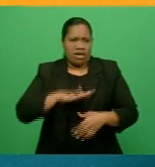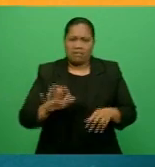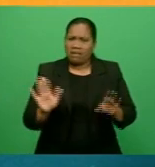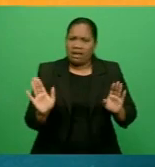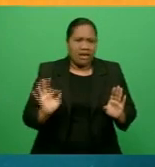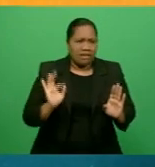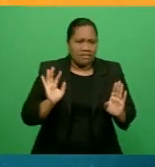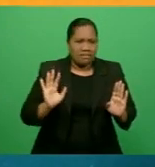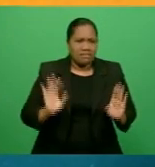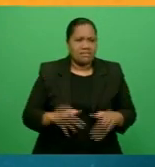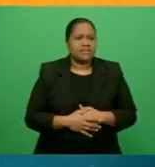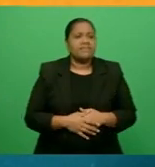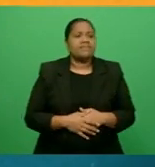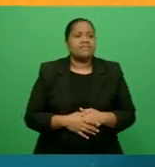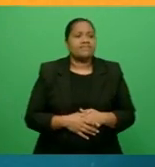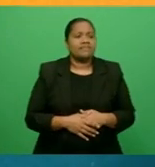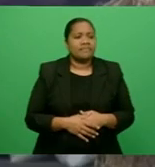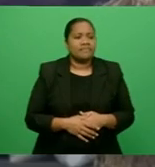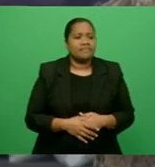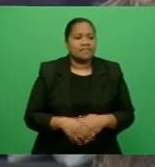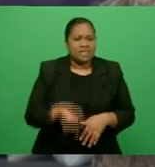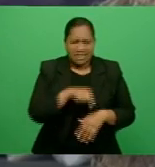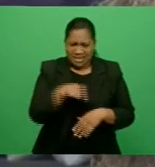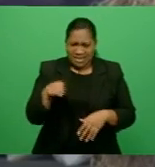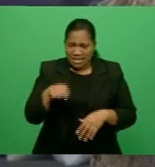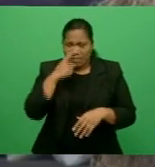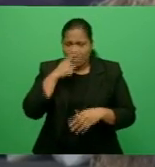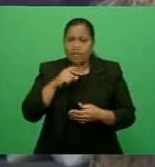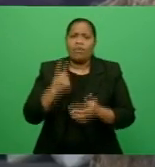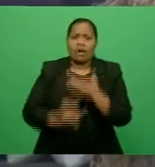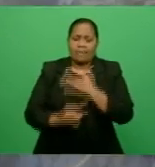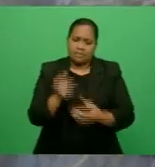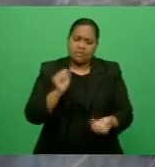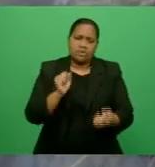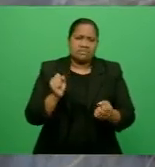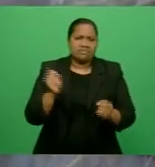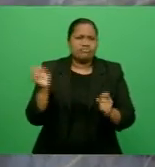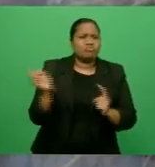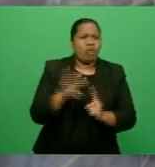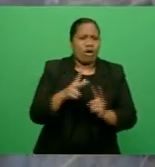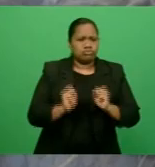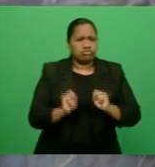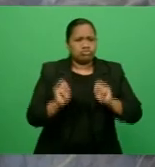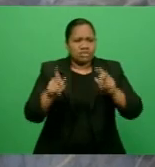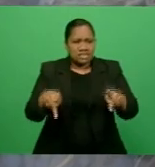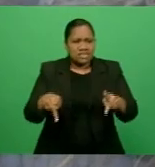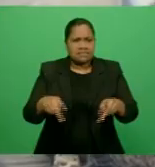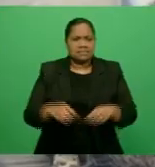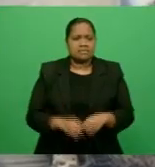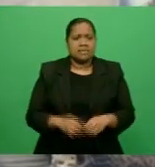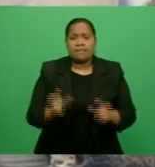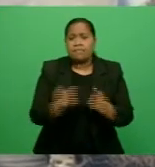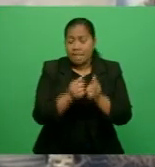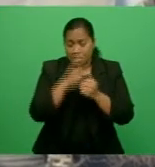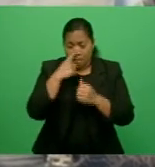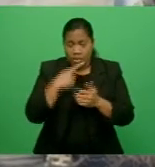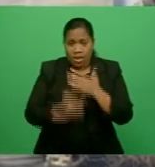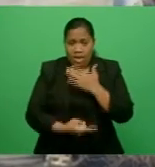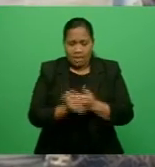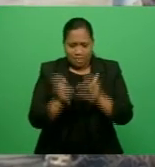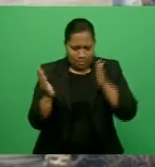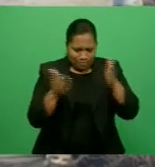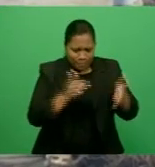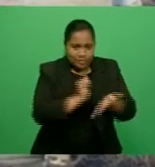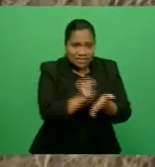These vendors are spoiling our opportunities. One trader, Fiji Kava, says while many people have turned to selling kava during this difficult